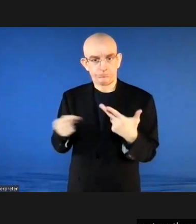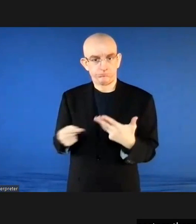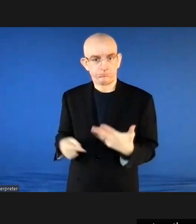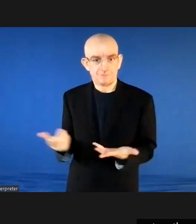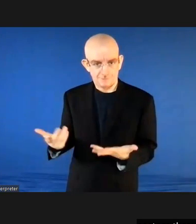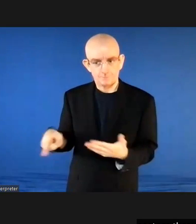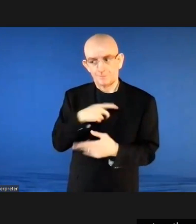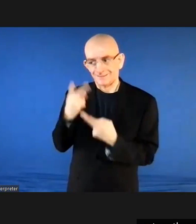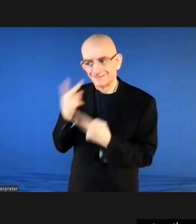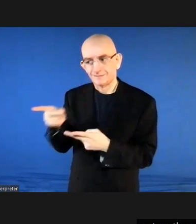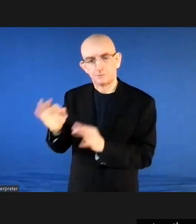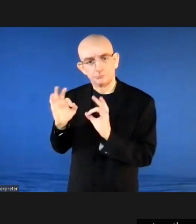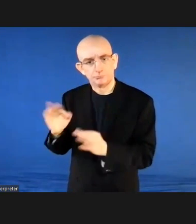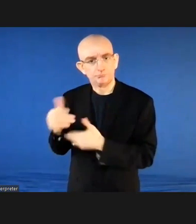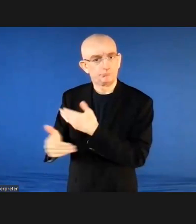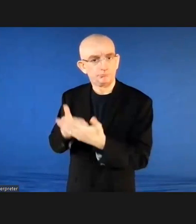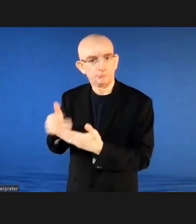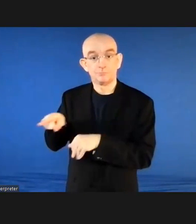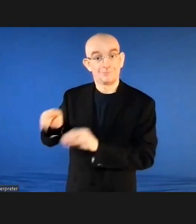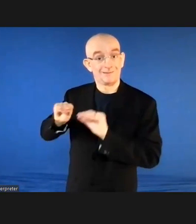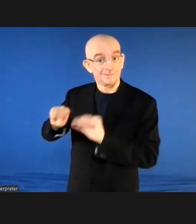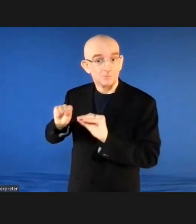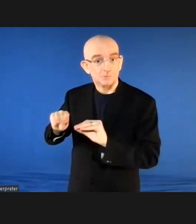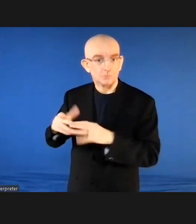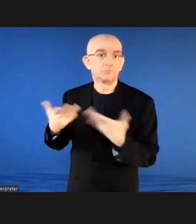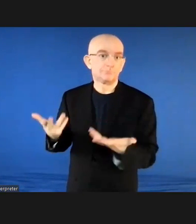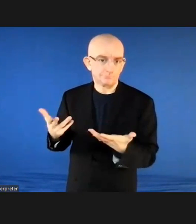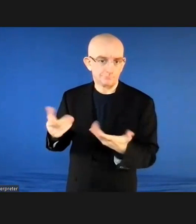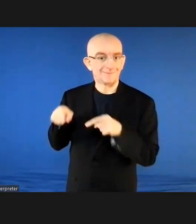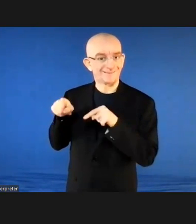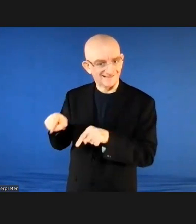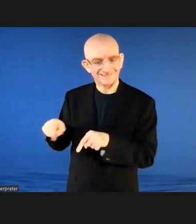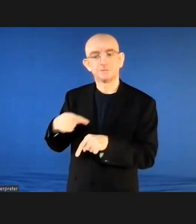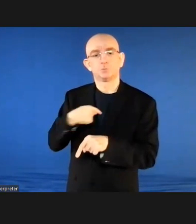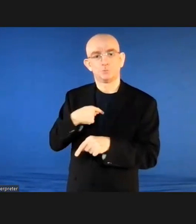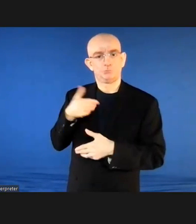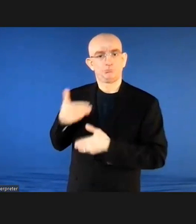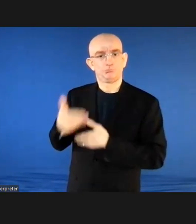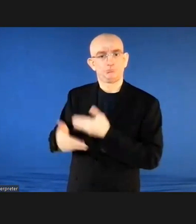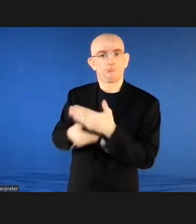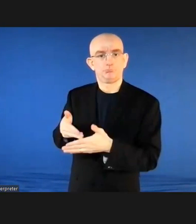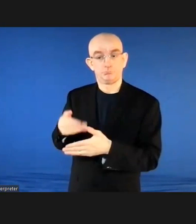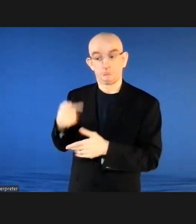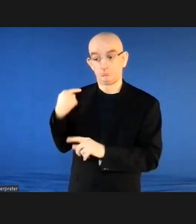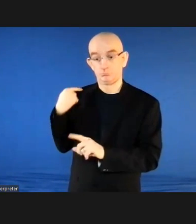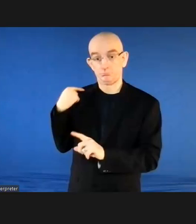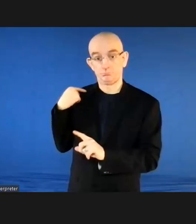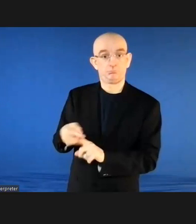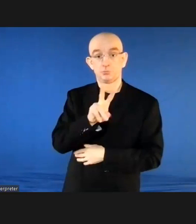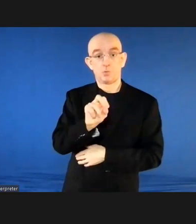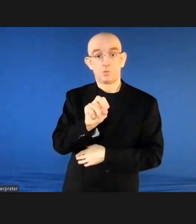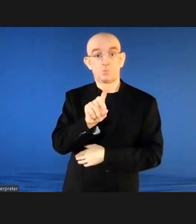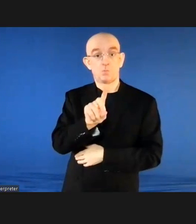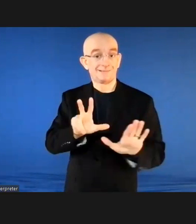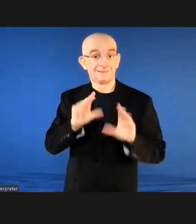education. And that's the approach that we took in our 2018 education policy, and it is still our aim